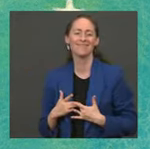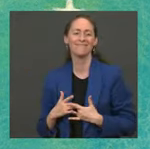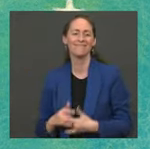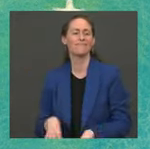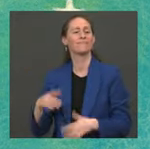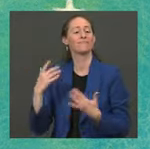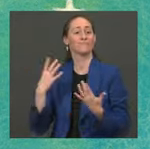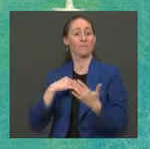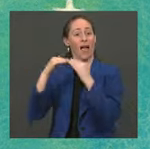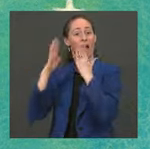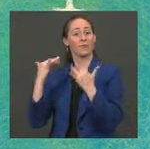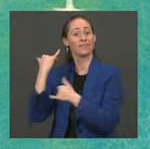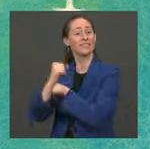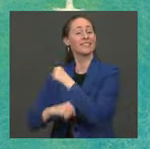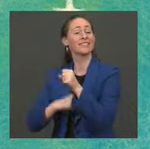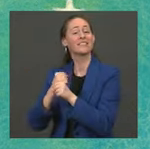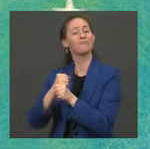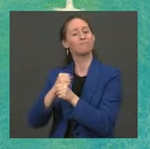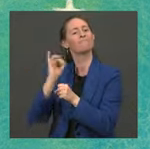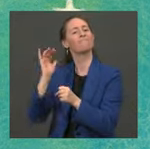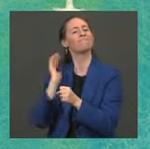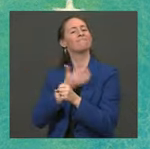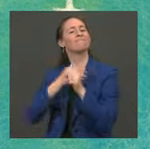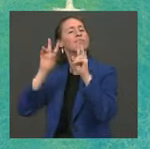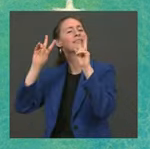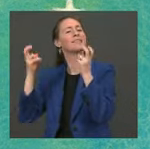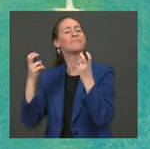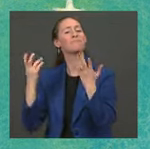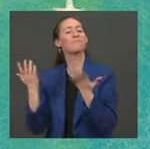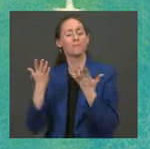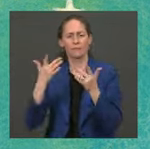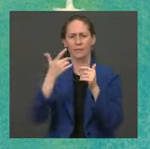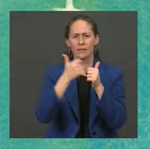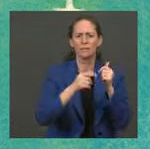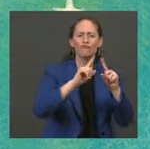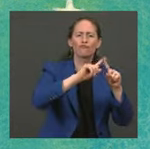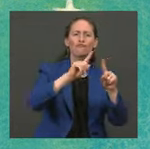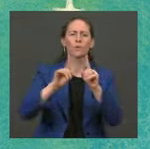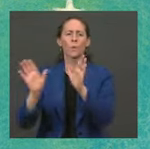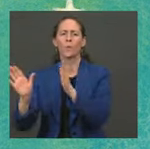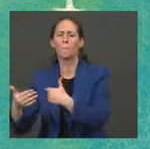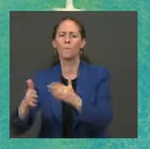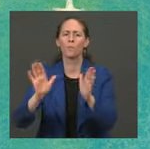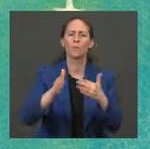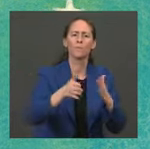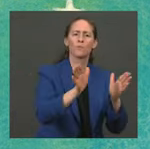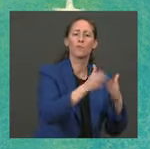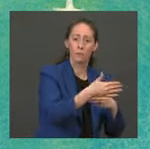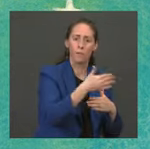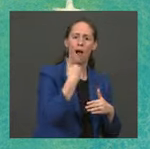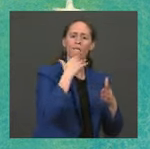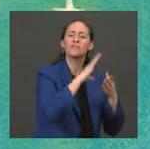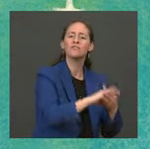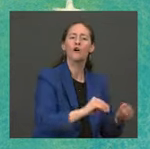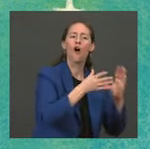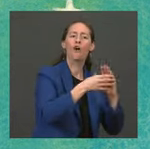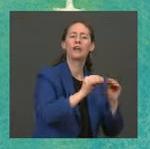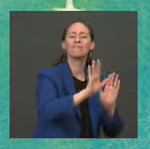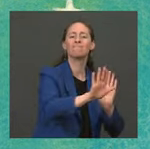each room, we tell a story of gifts from the heart. In the East Wing, we see the gift